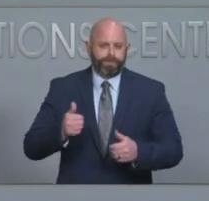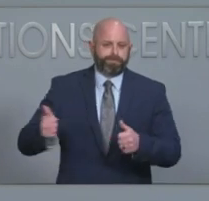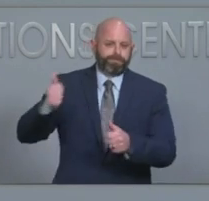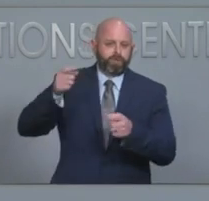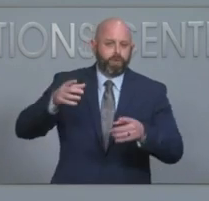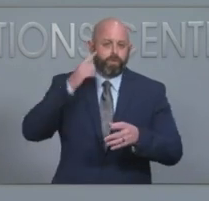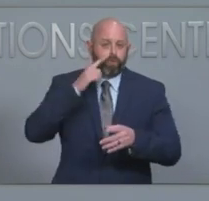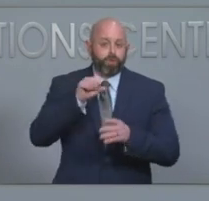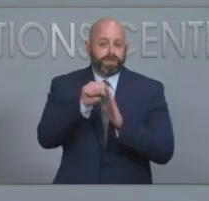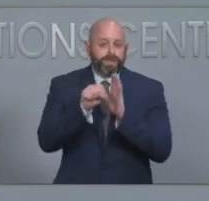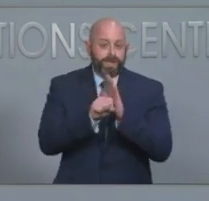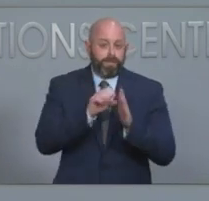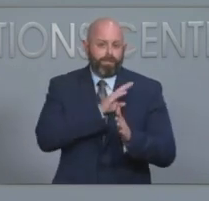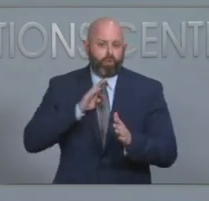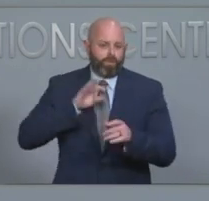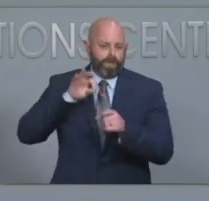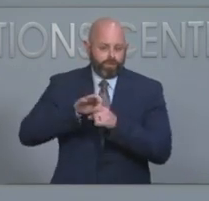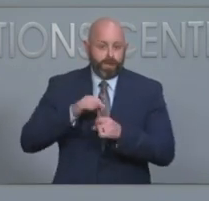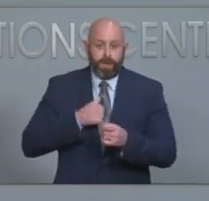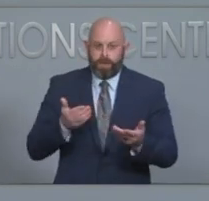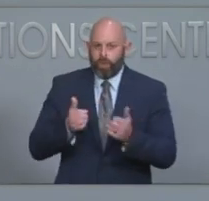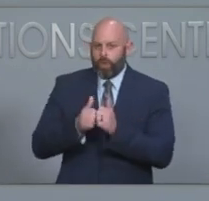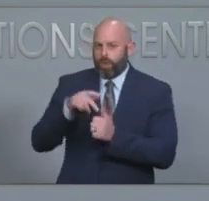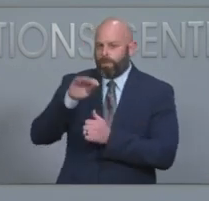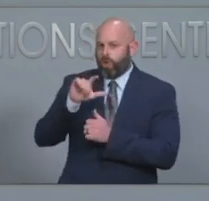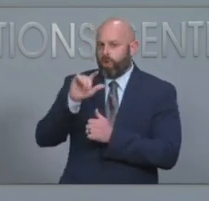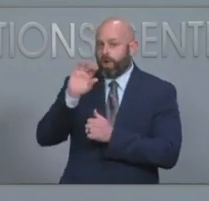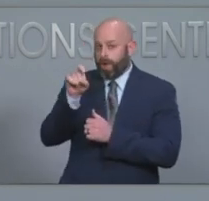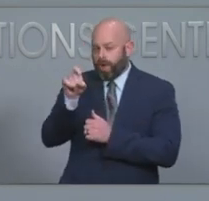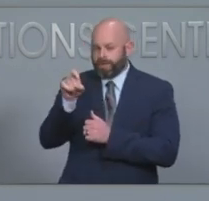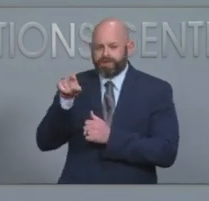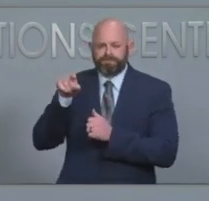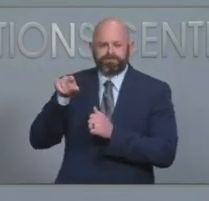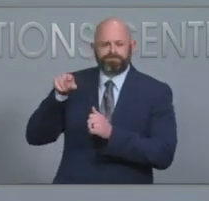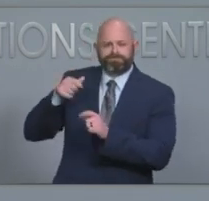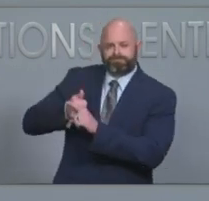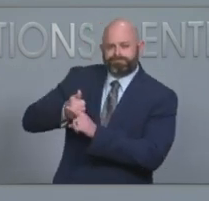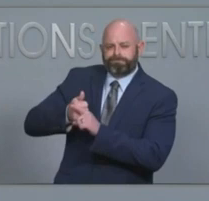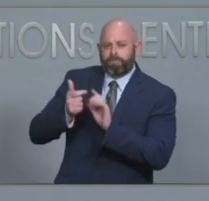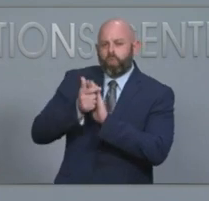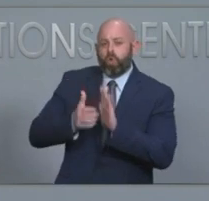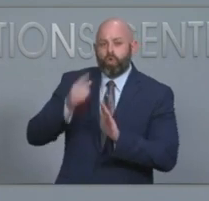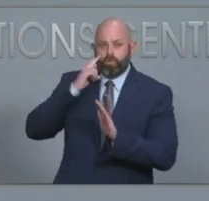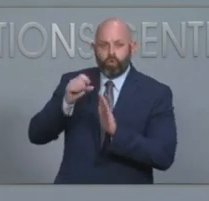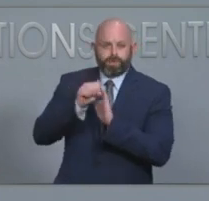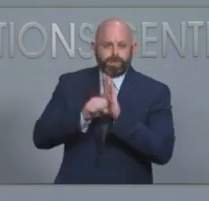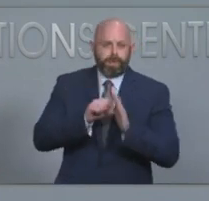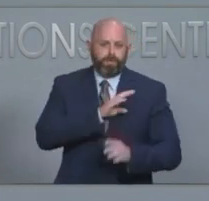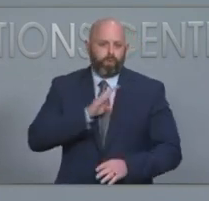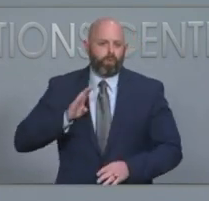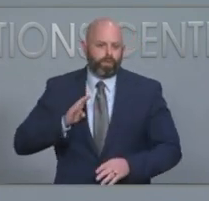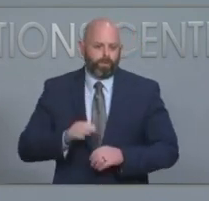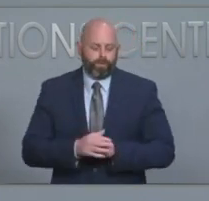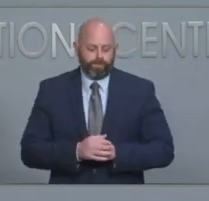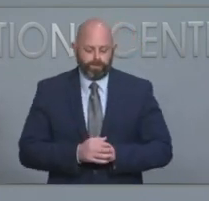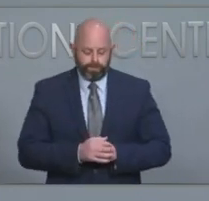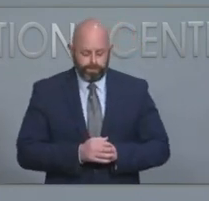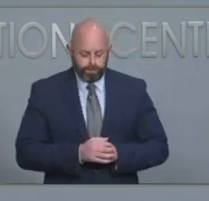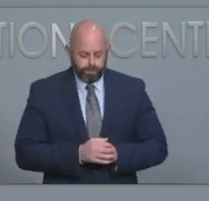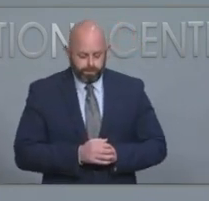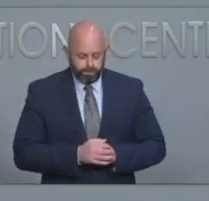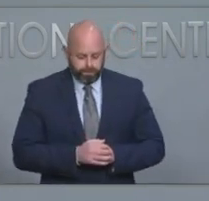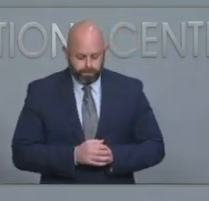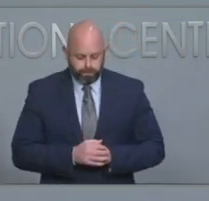of Elections. I'm here with Paul Cox, General Counsel to the State Board. Thank you to